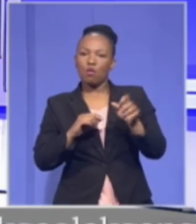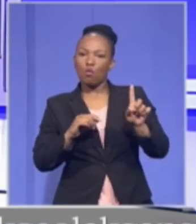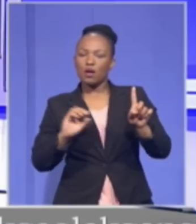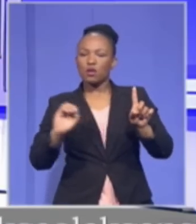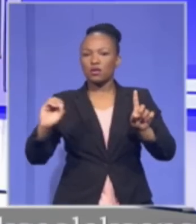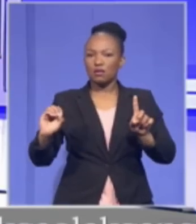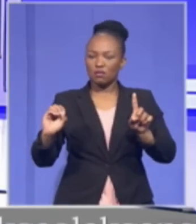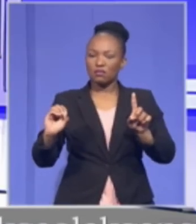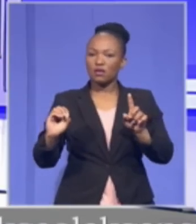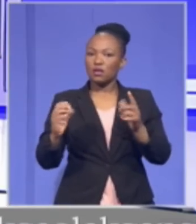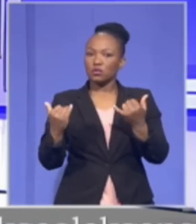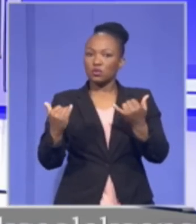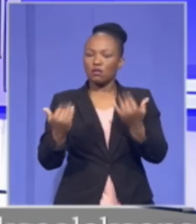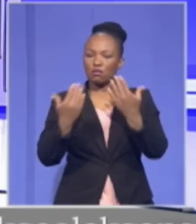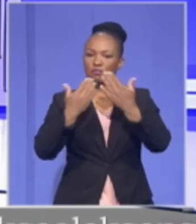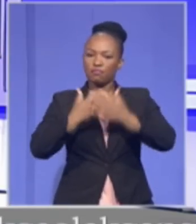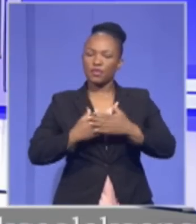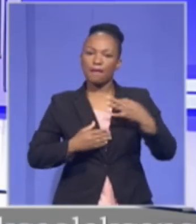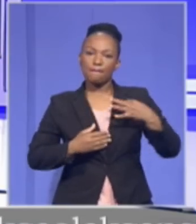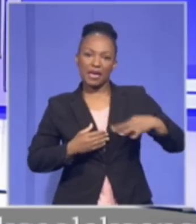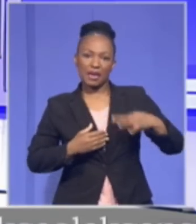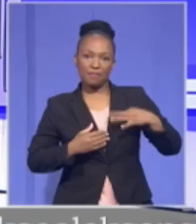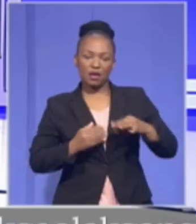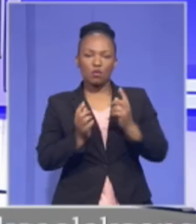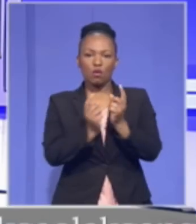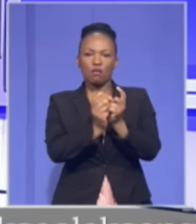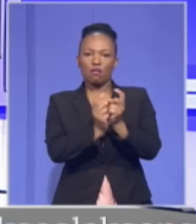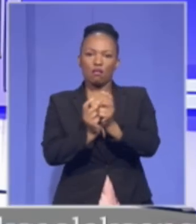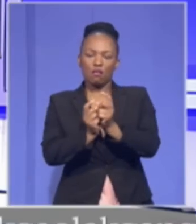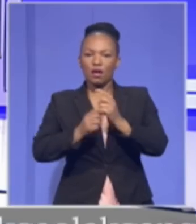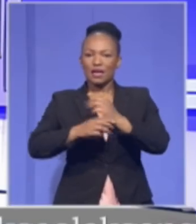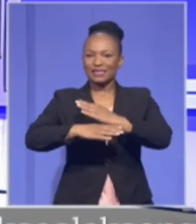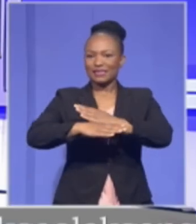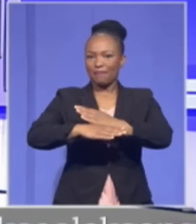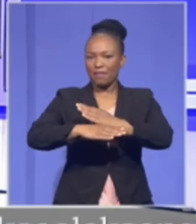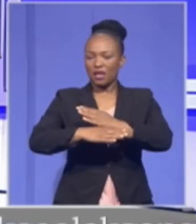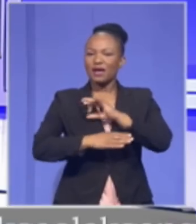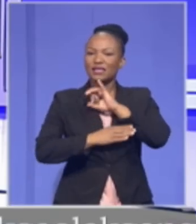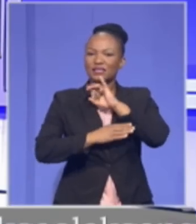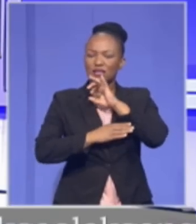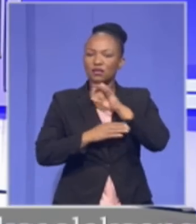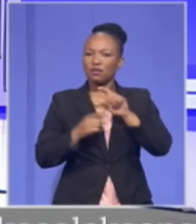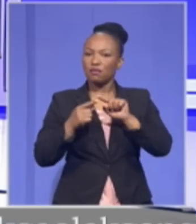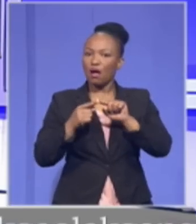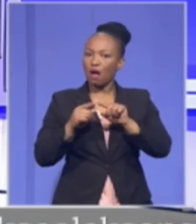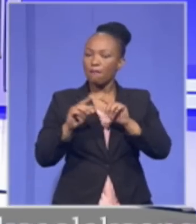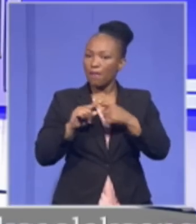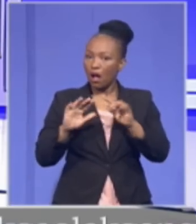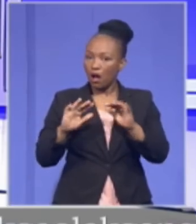1-1 mathapameng a lehono, Banyana ba tla thulana le Zambia ka Mokibelo. Dintlhagolo tša papadi eo ke tšeo.